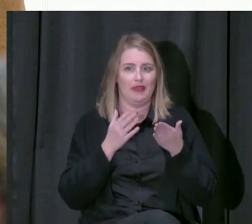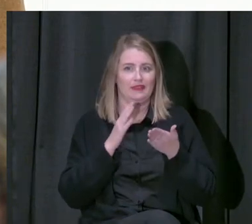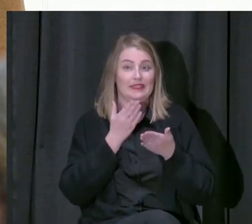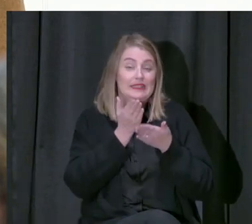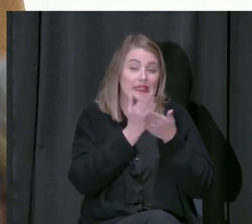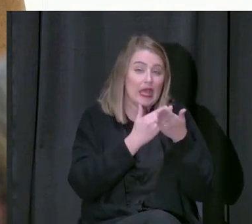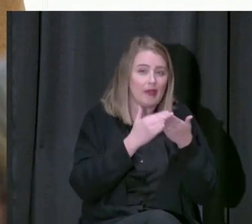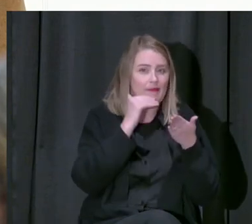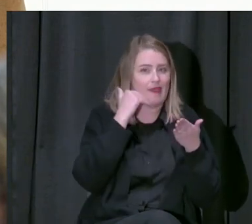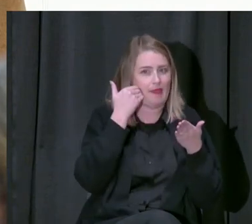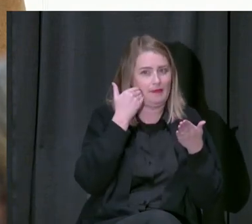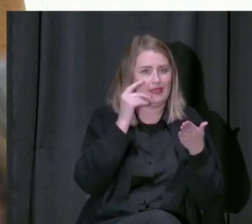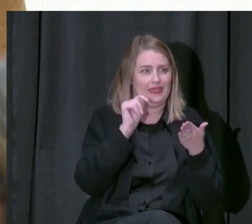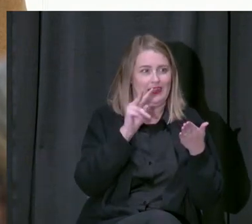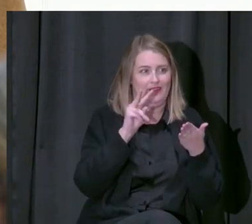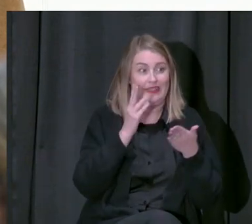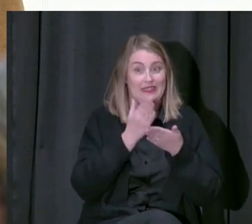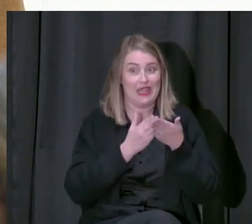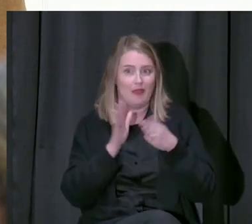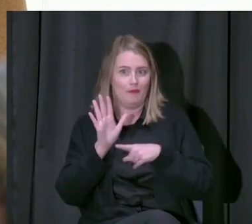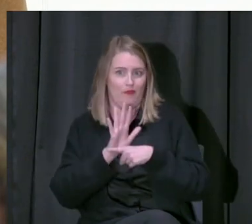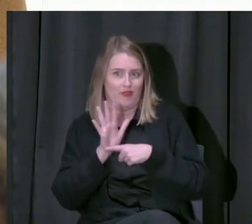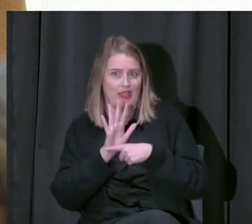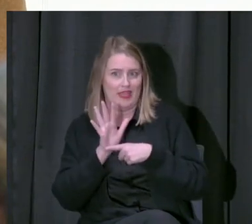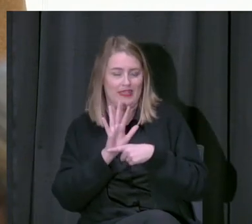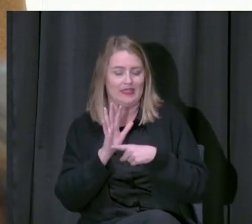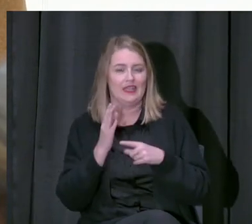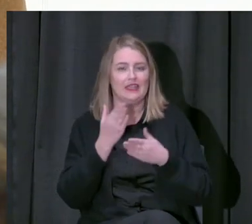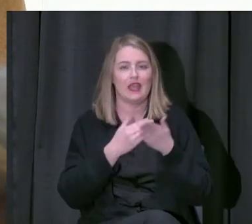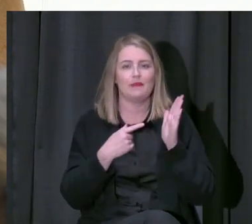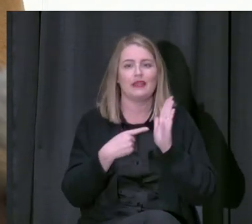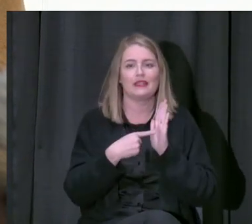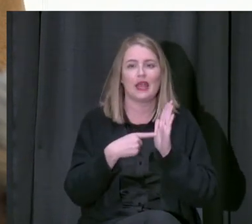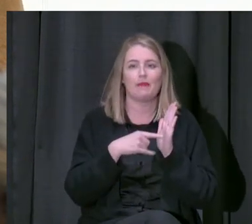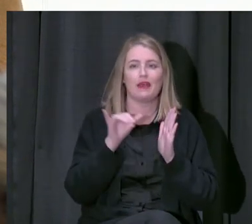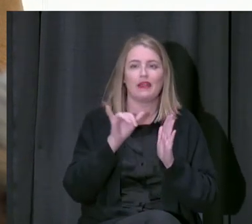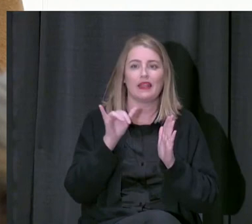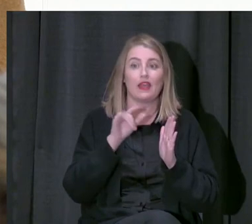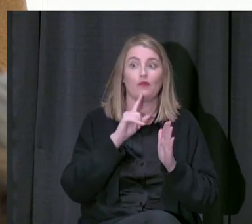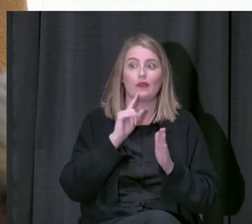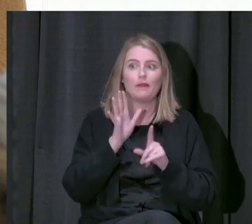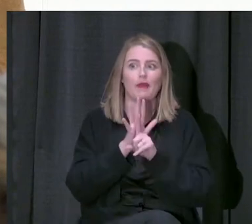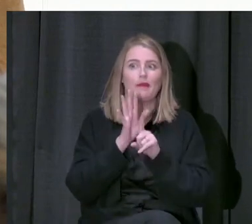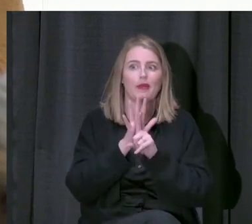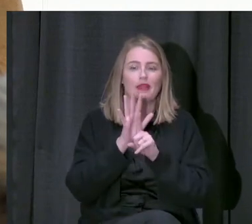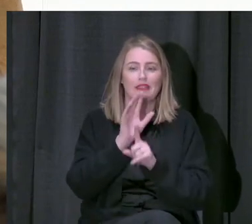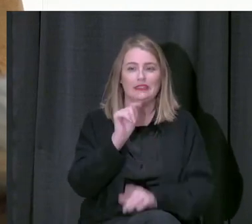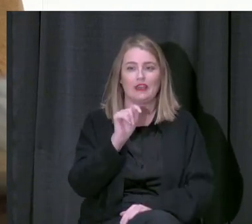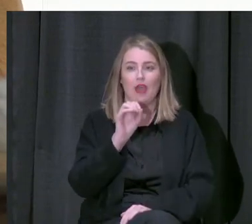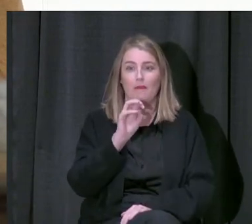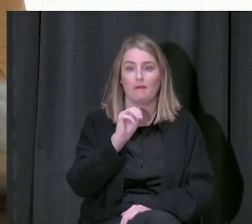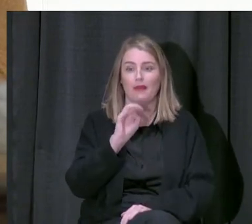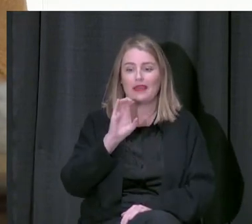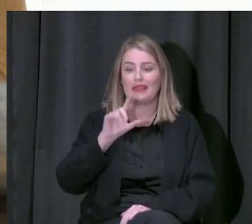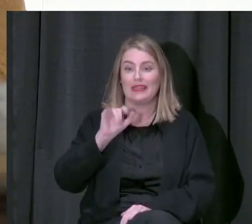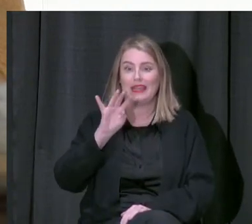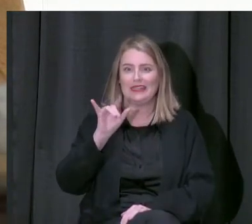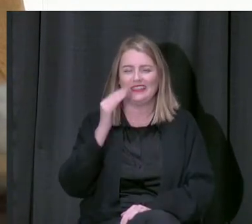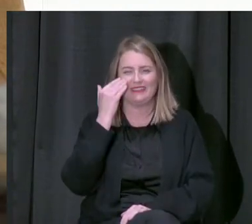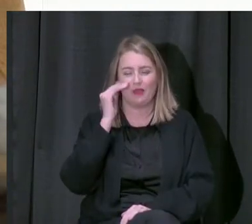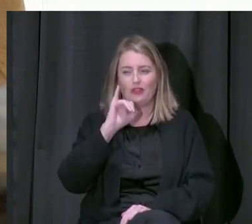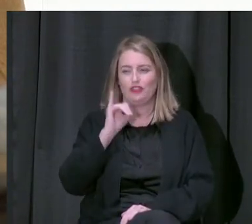shows and movies. Like a couple examples would be like a highly popular Tom Clancy's Jack Ryan. I